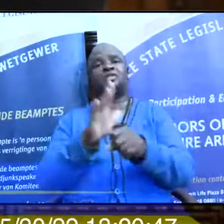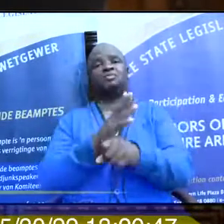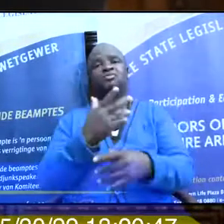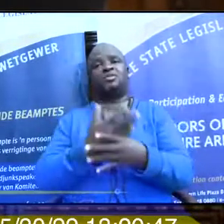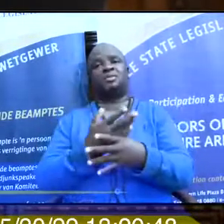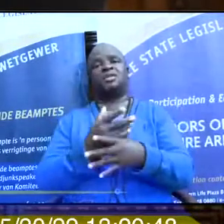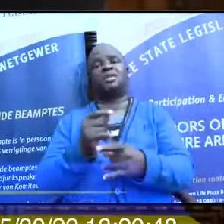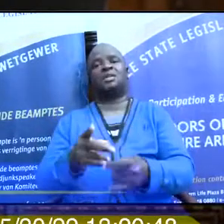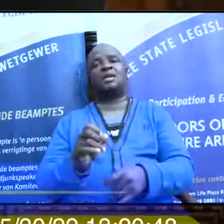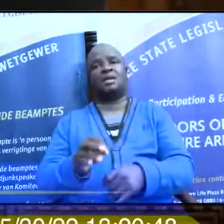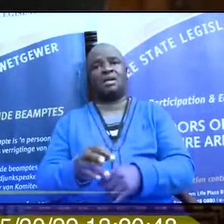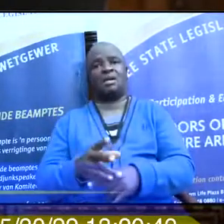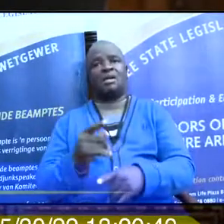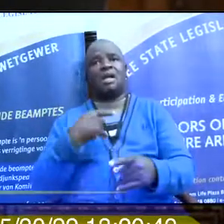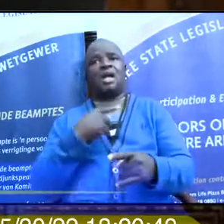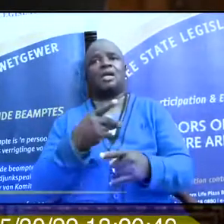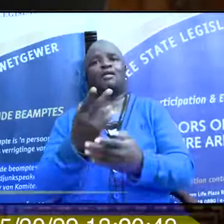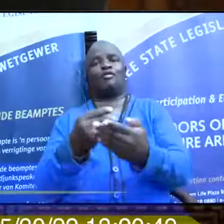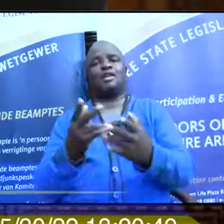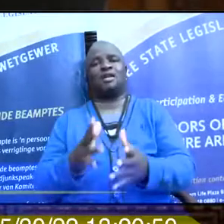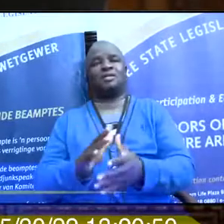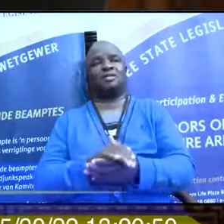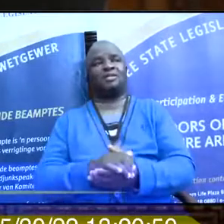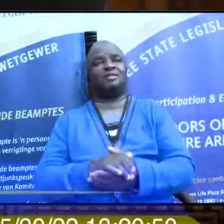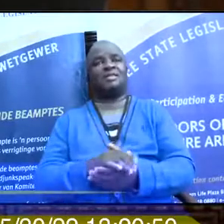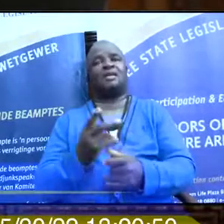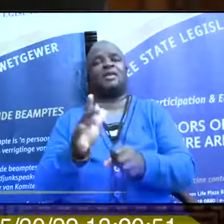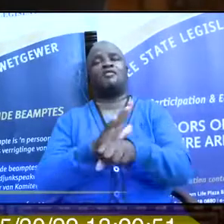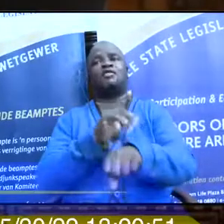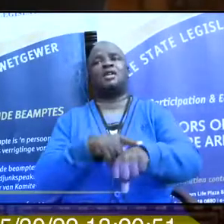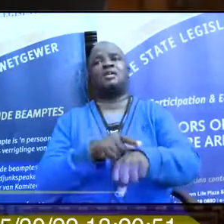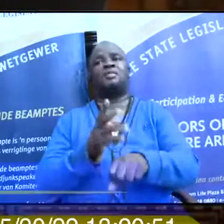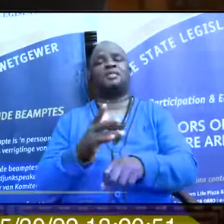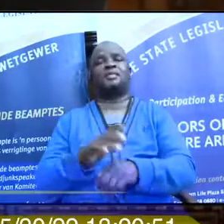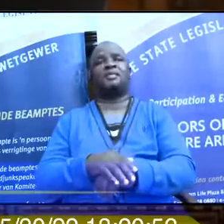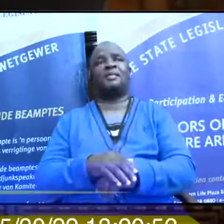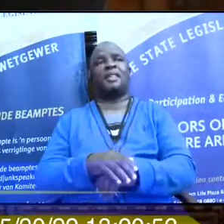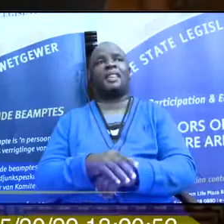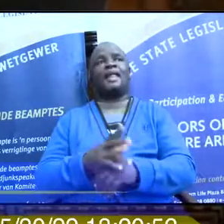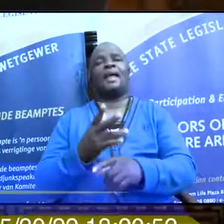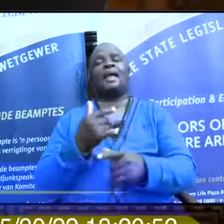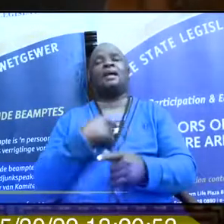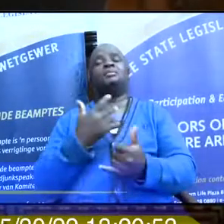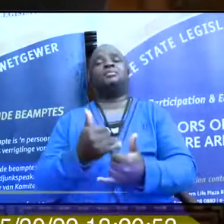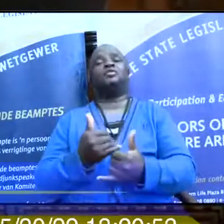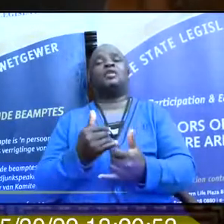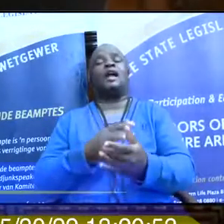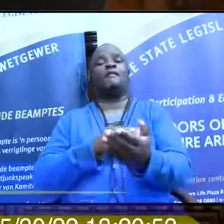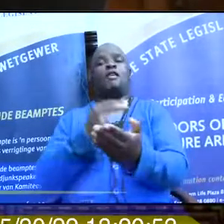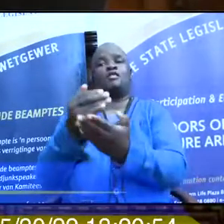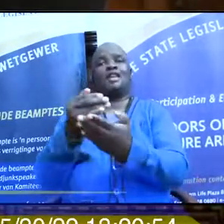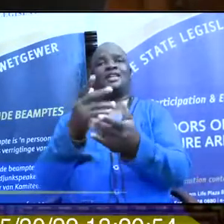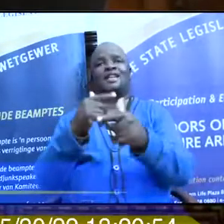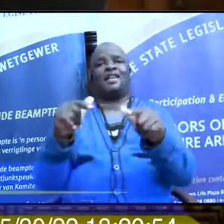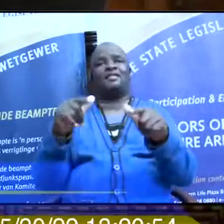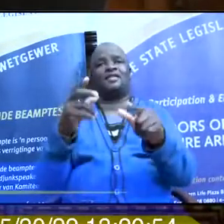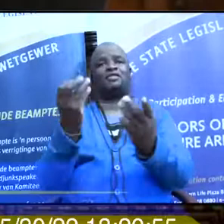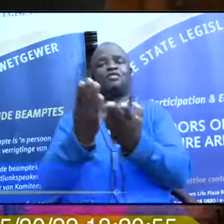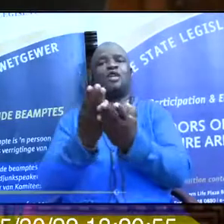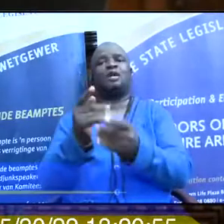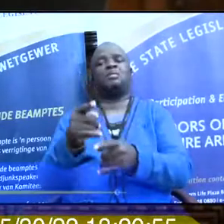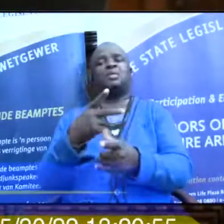your foundation face you still take it as if it's it's just a um